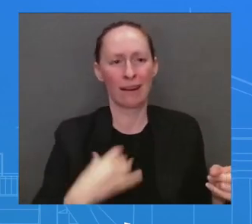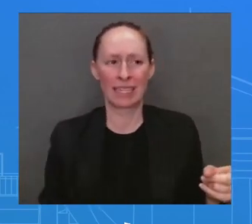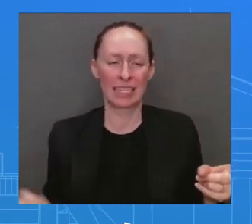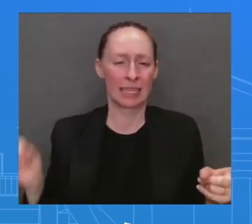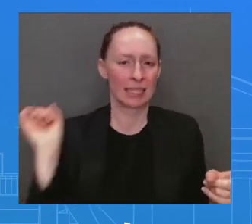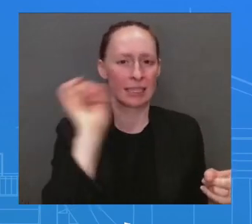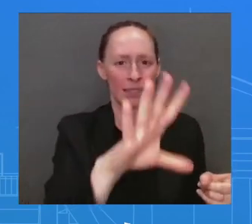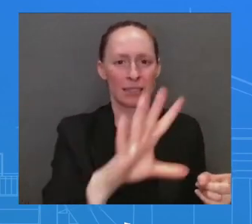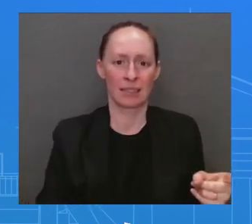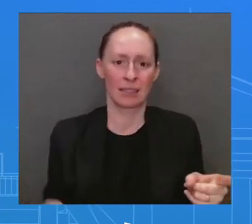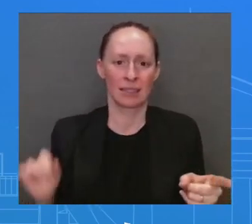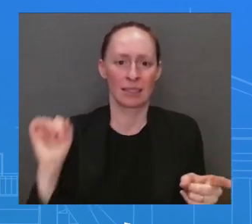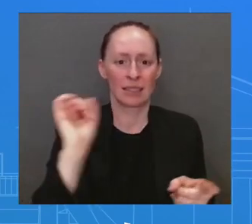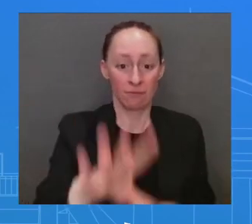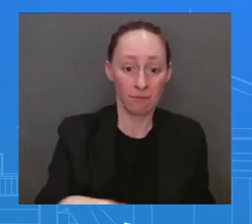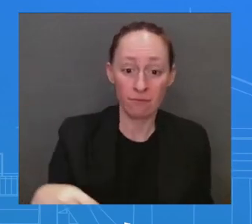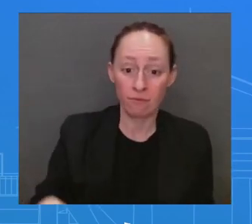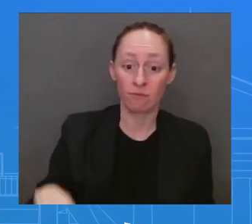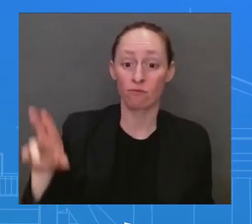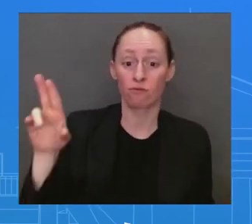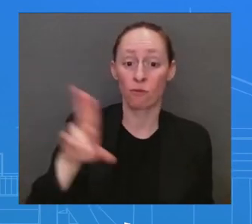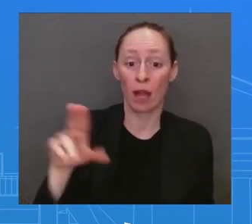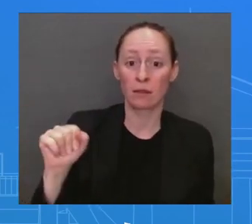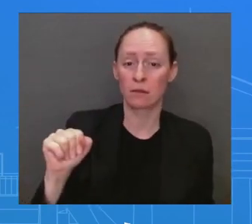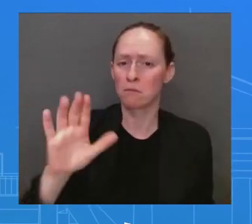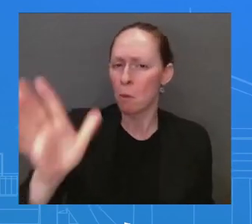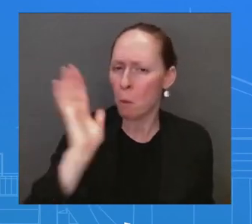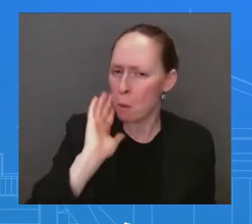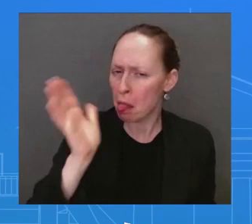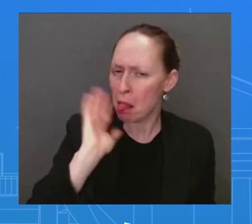one is coming this week. That's what Director Young said in her letter